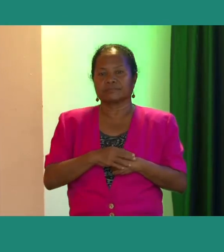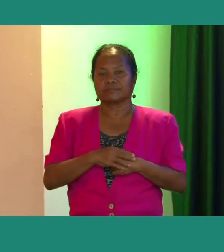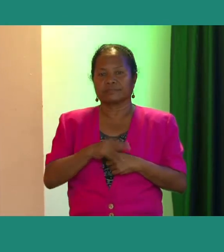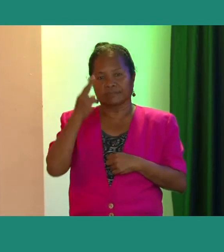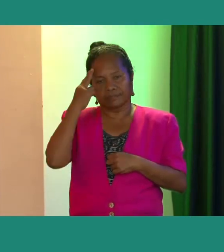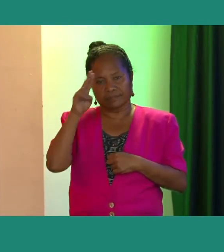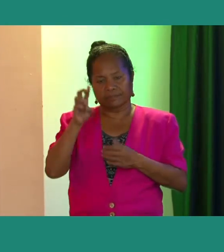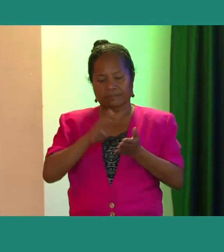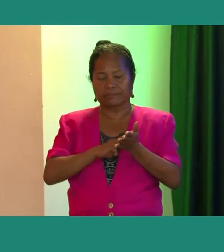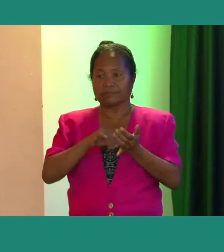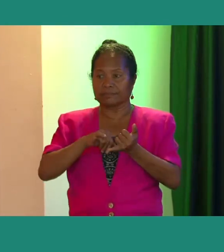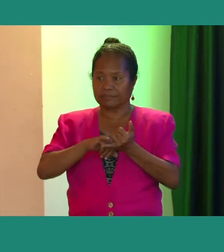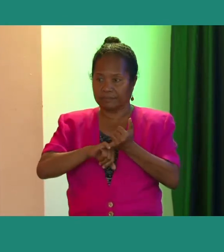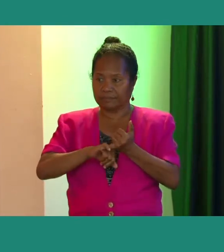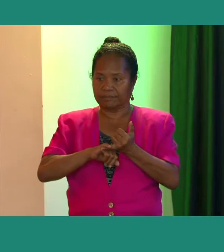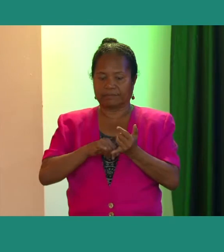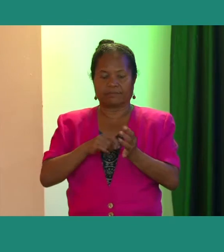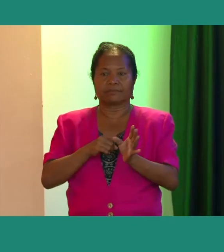Ms. Yvonne Kennedy